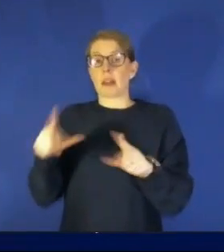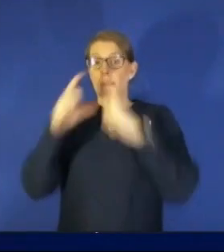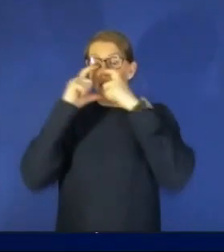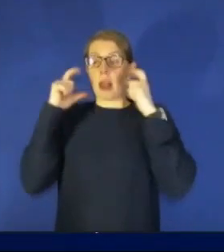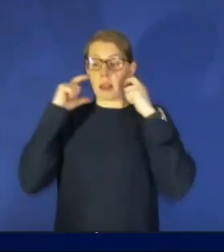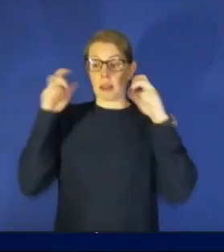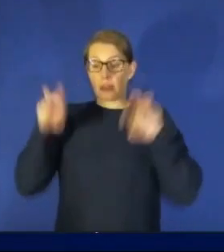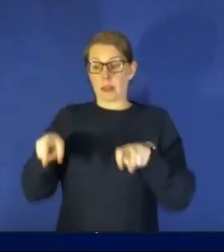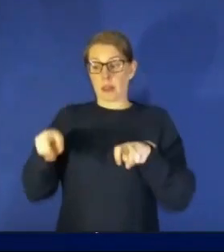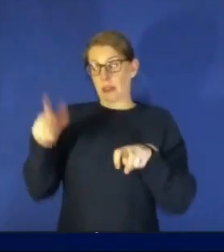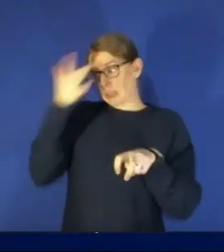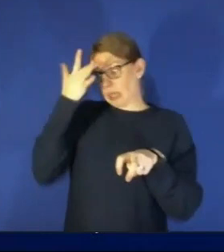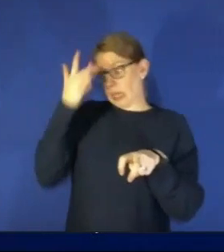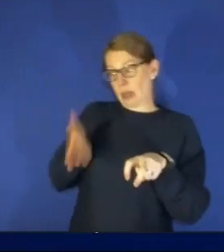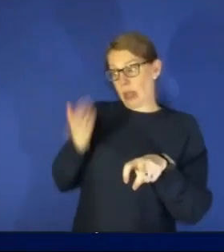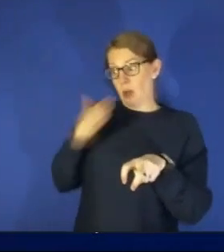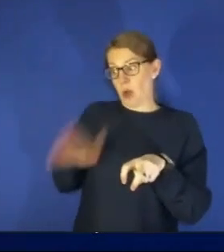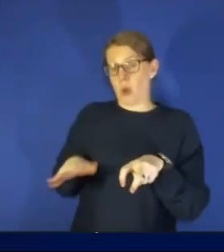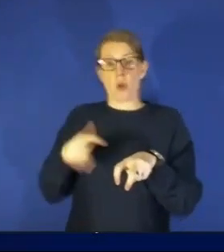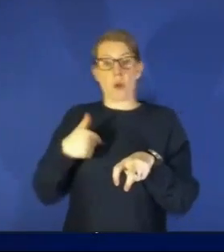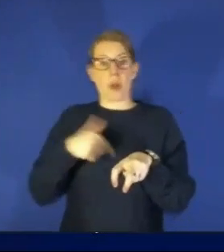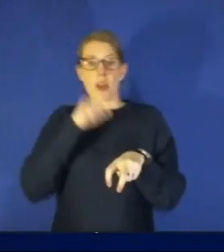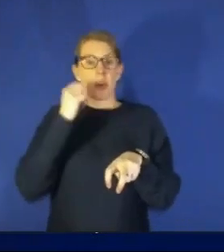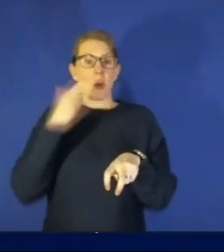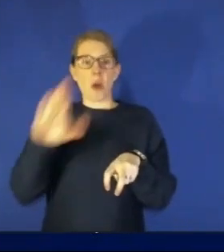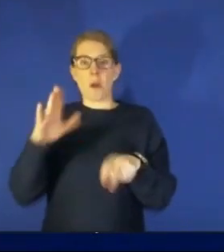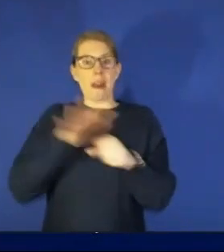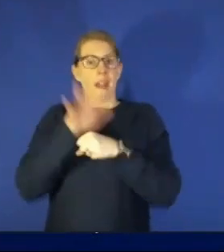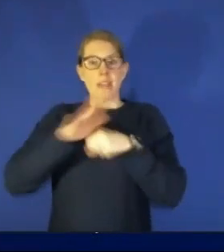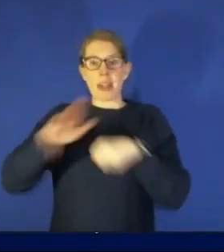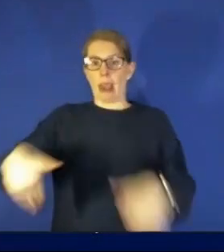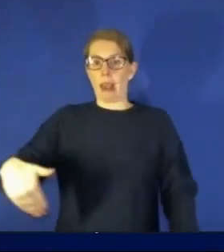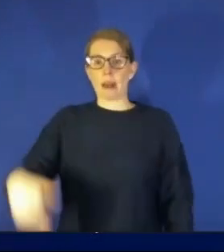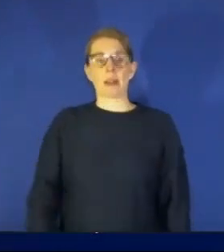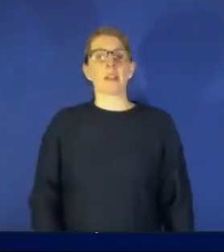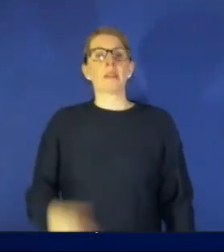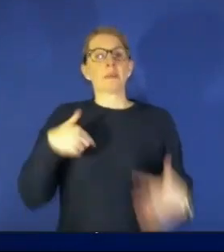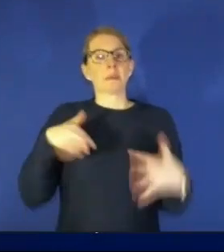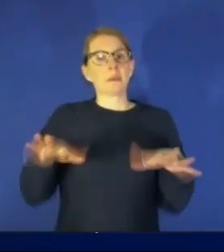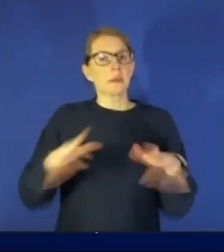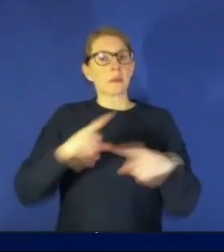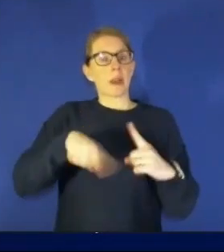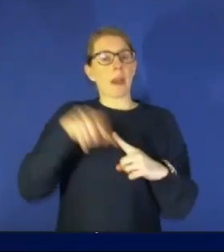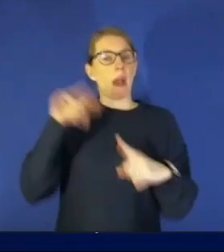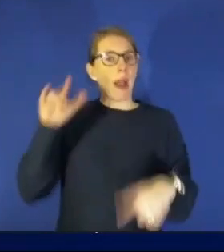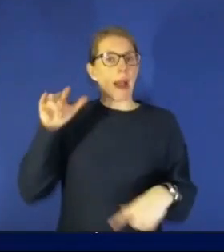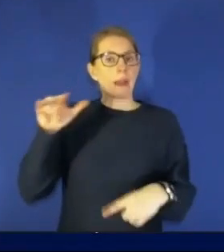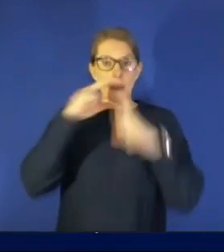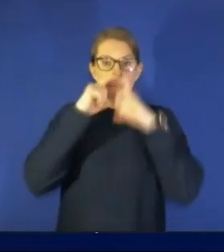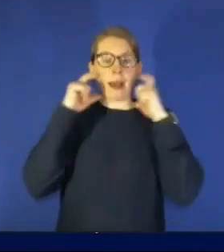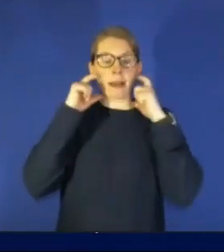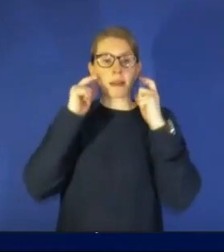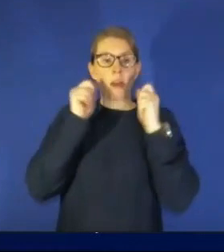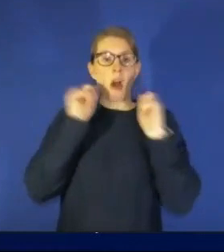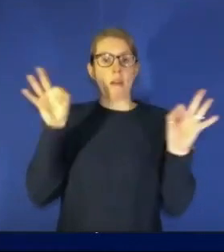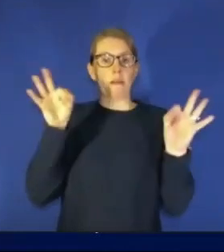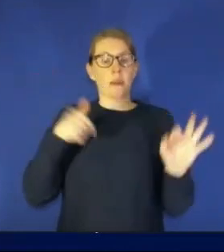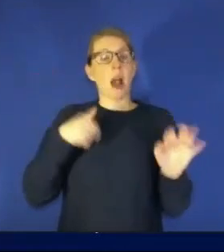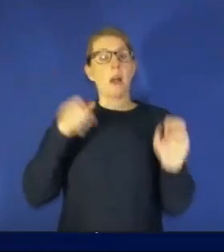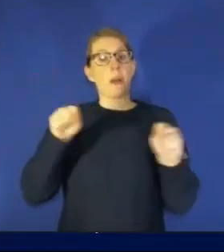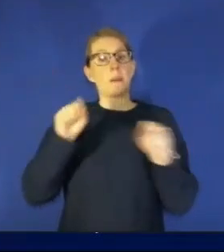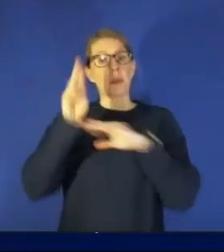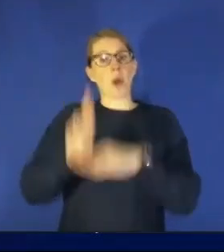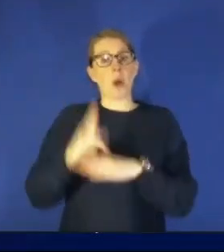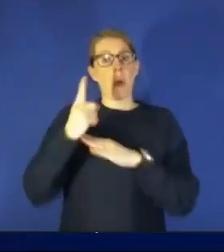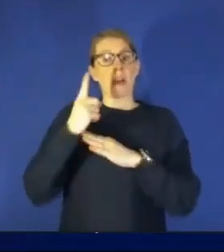well the airflow. I don't think we know enough yet. Okay. I'm nervous about the airline mask coming off myself, and I'll probably wear one for a while until I see